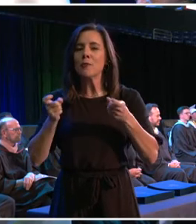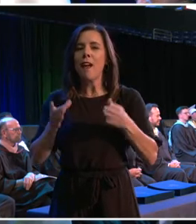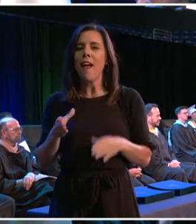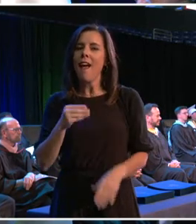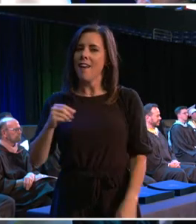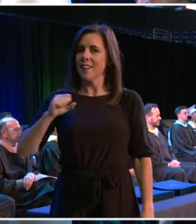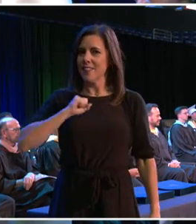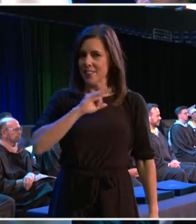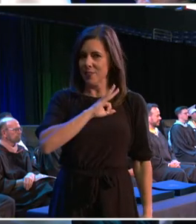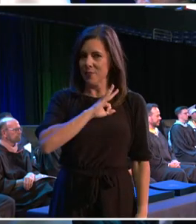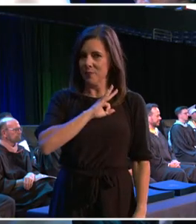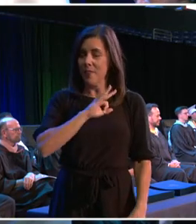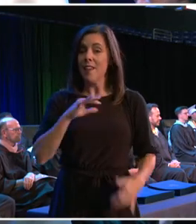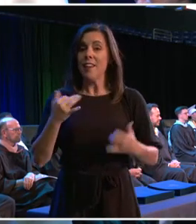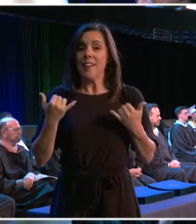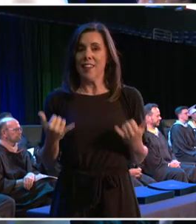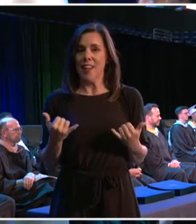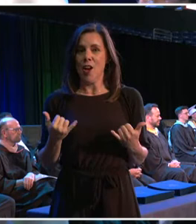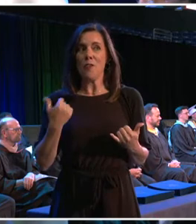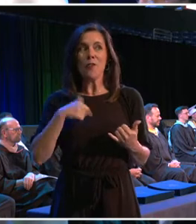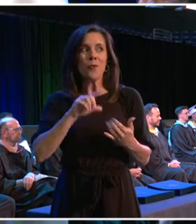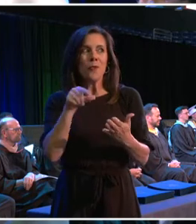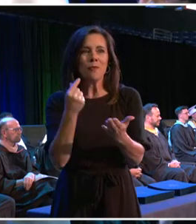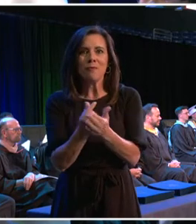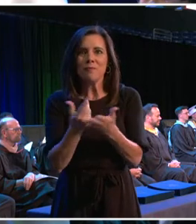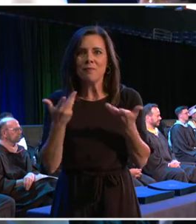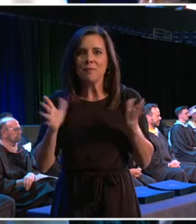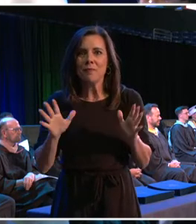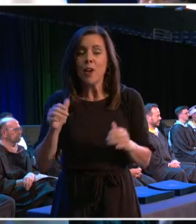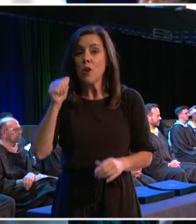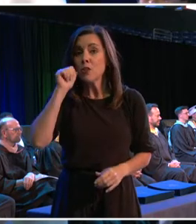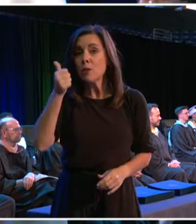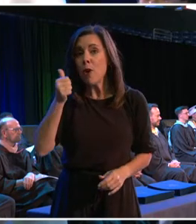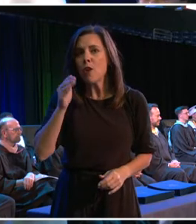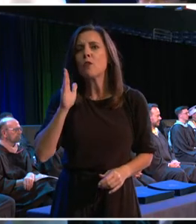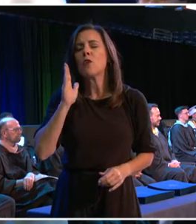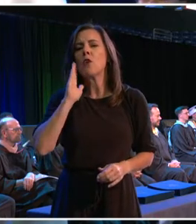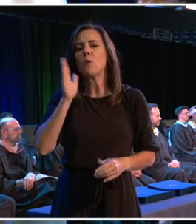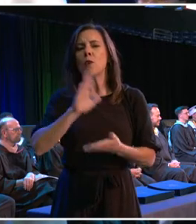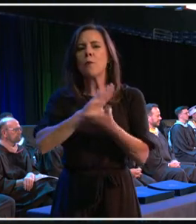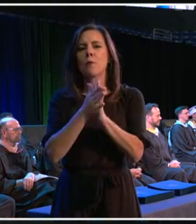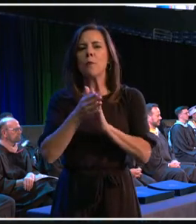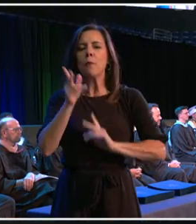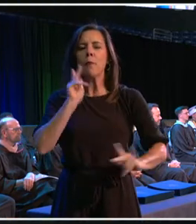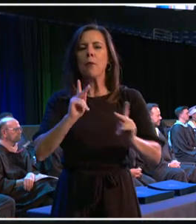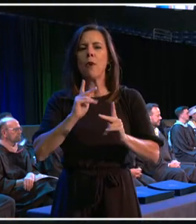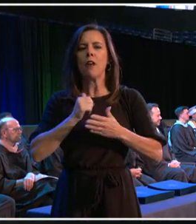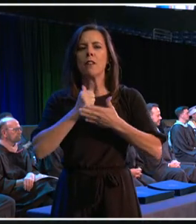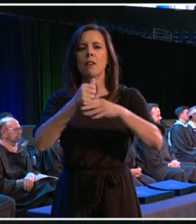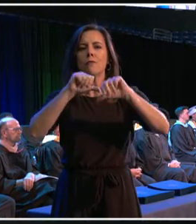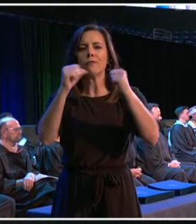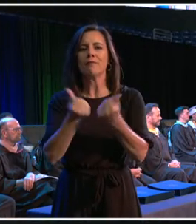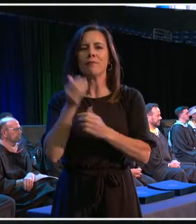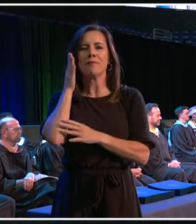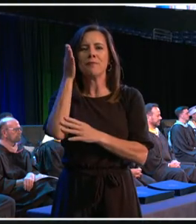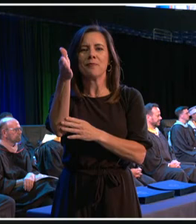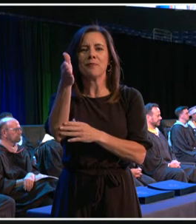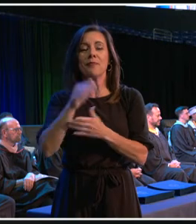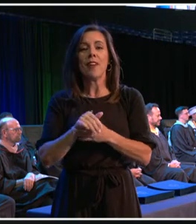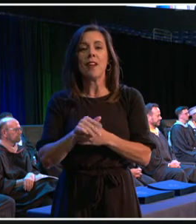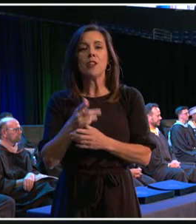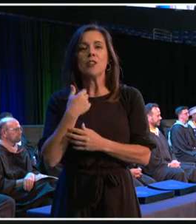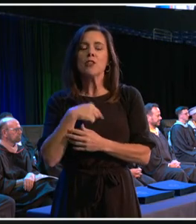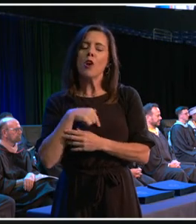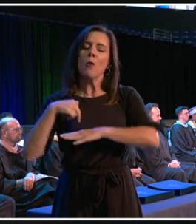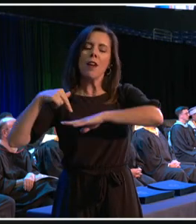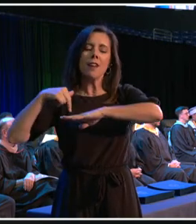and faculty. Today, we are graduates. Tomorrow, we will be the people that build the future. So as we